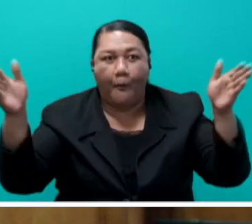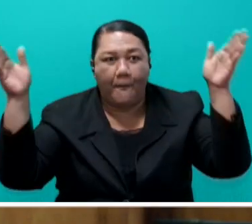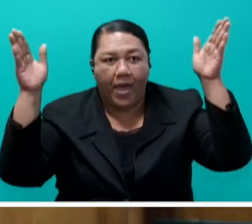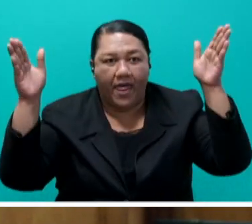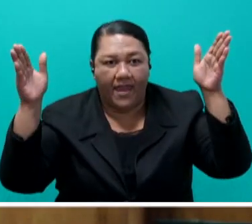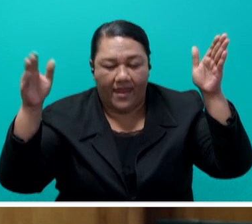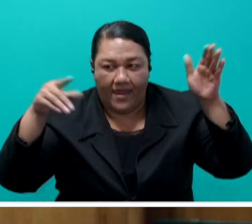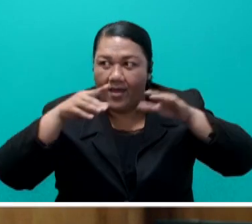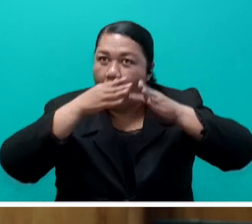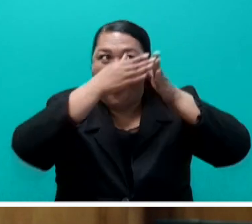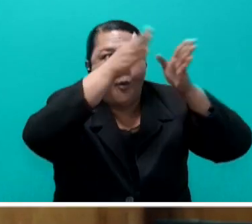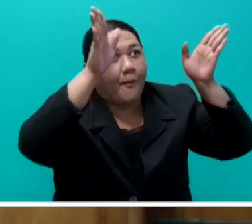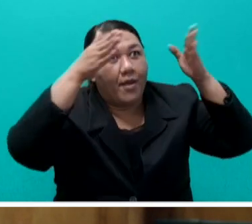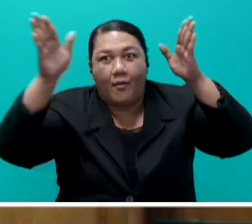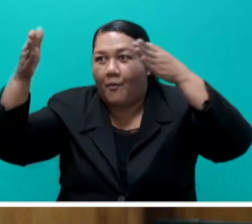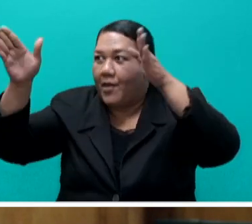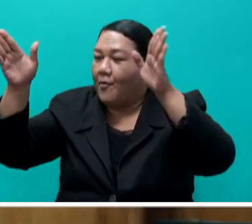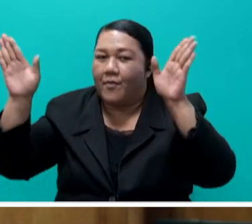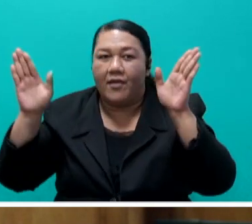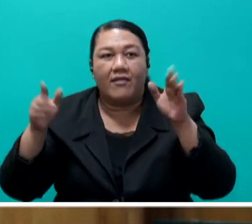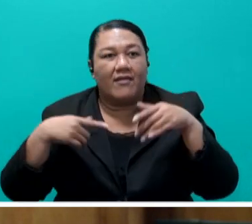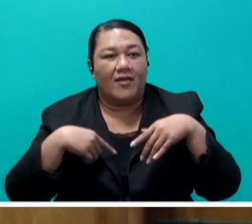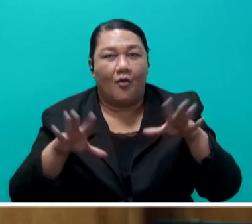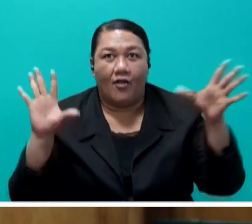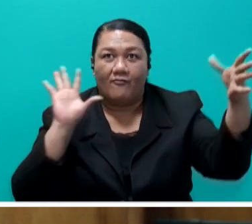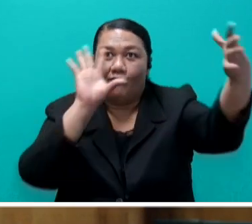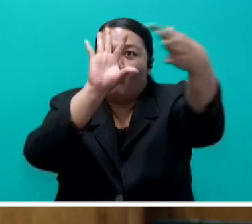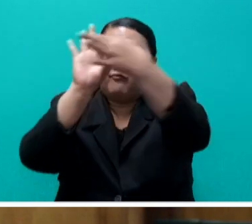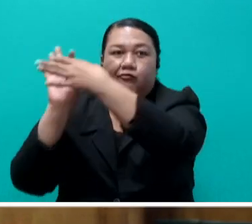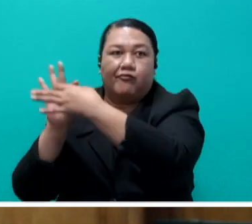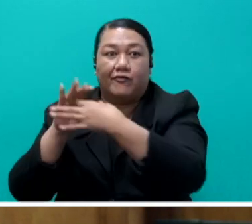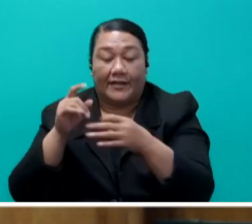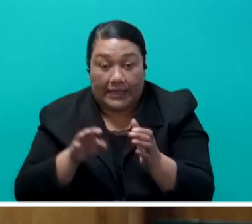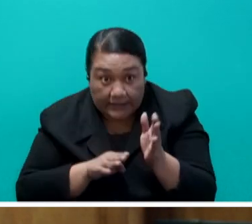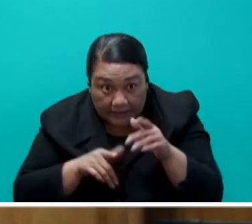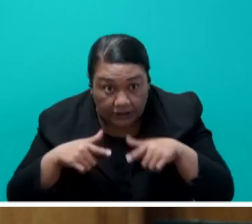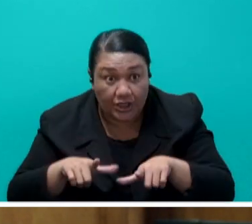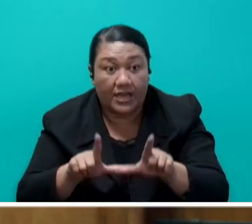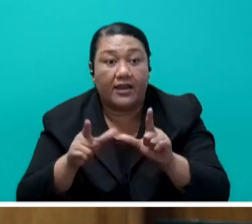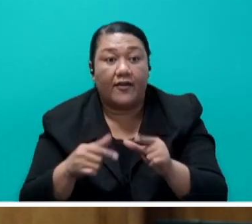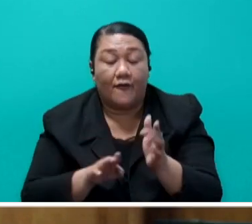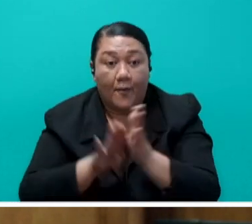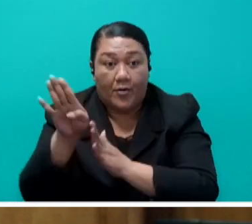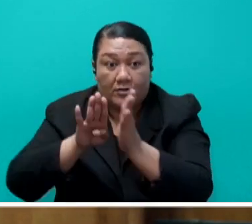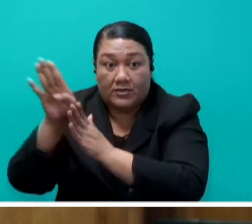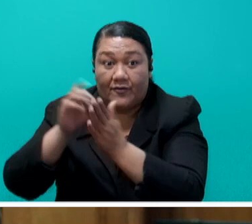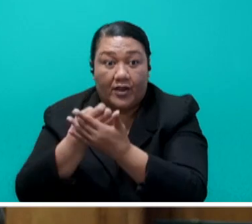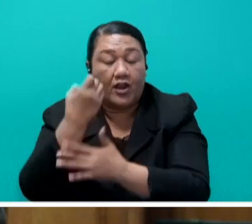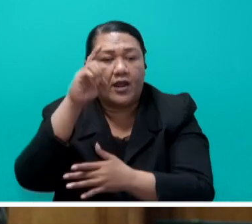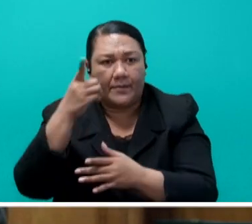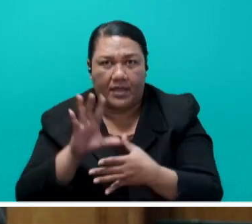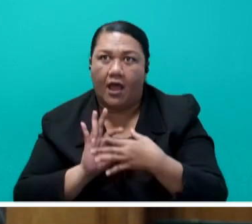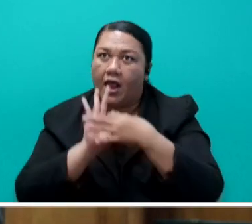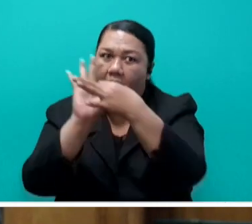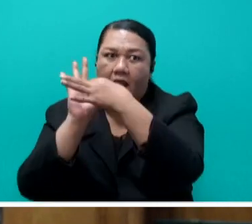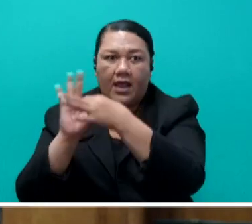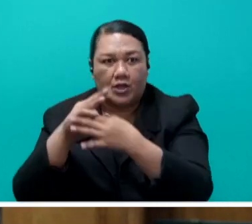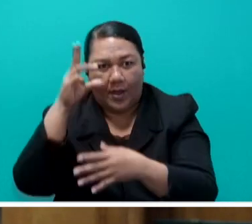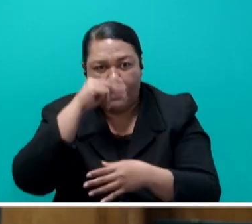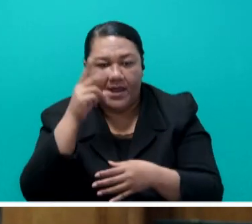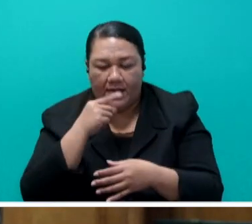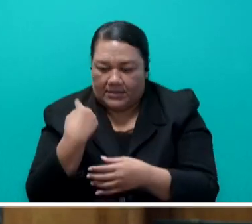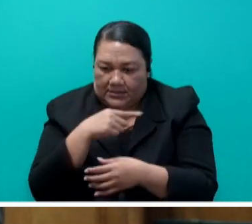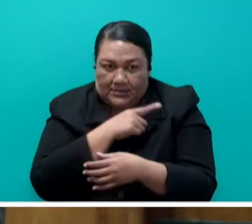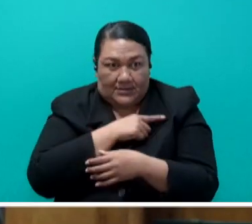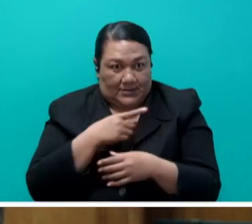fostered innovation. Our journey towards economic progress has been fundamentally linked to our ability to connect